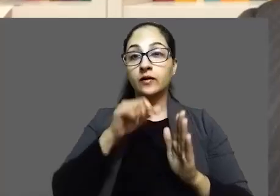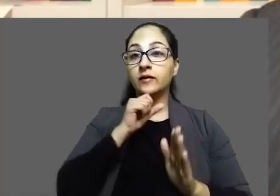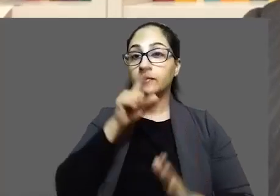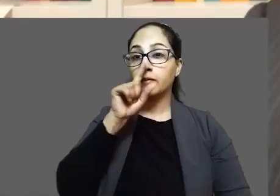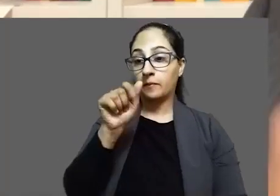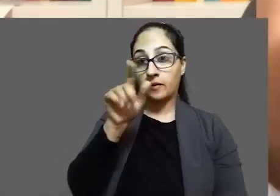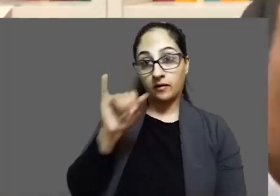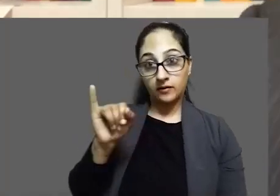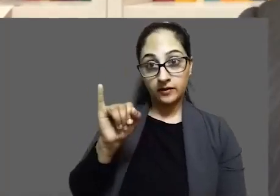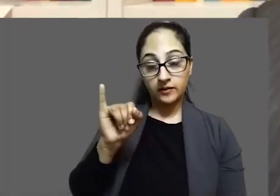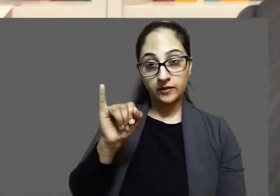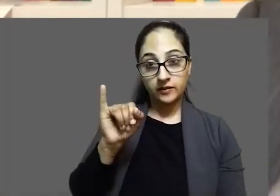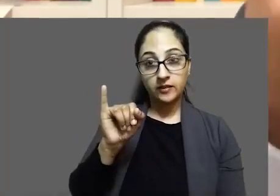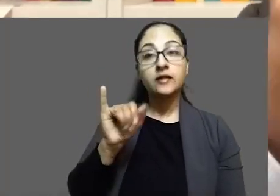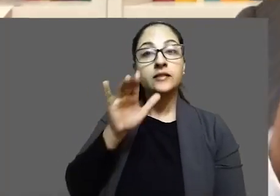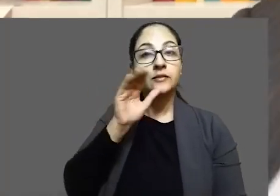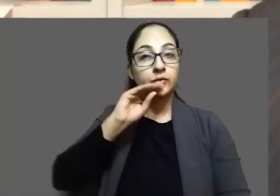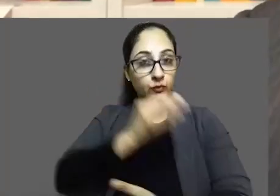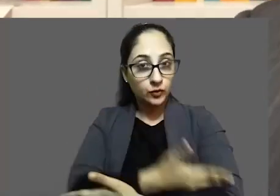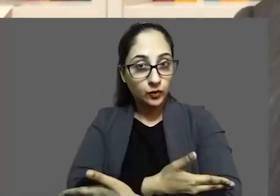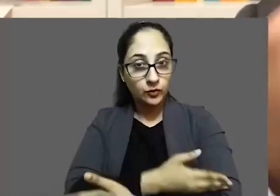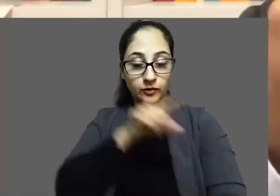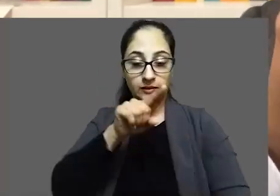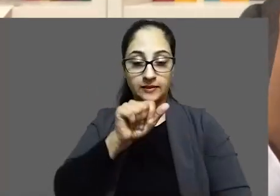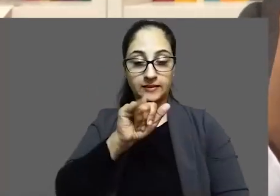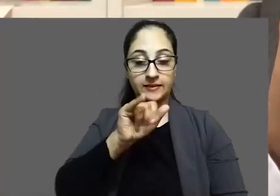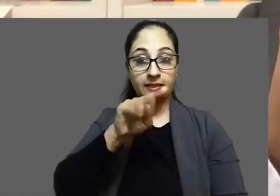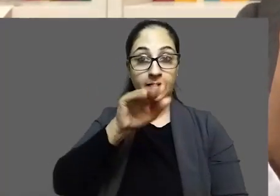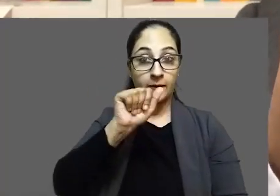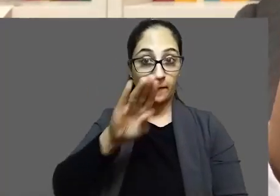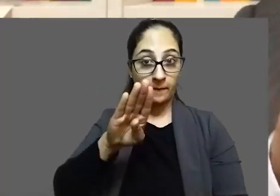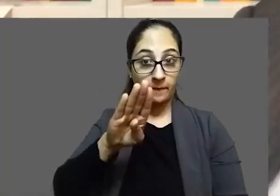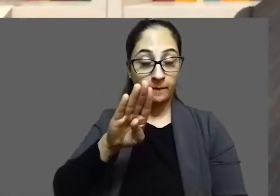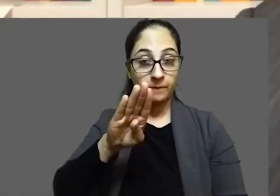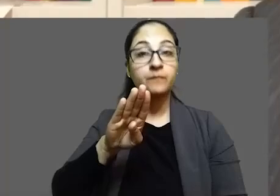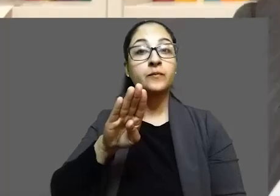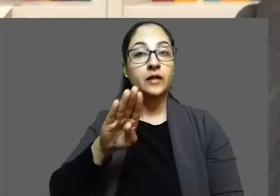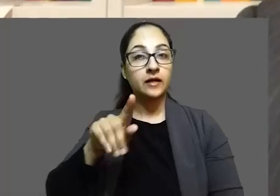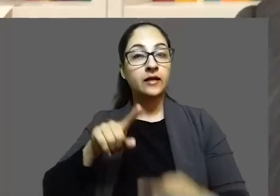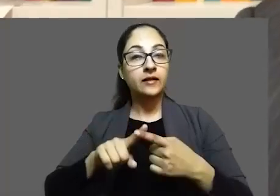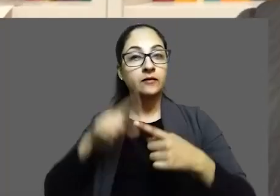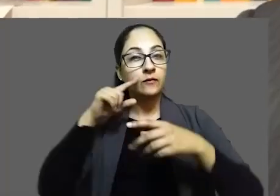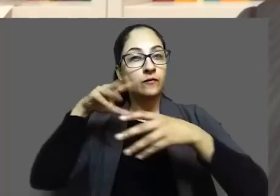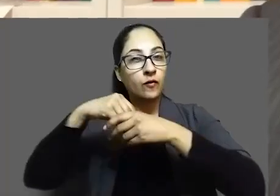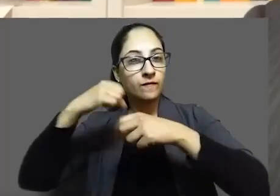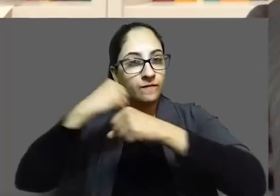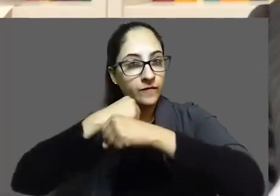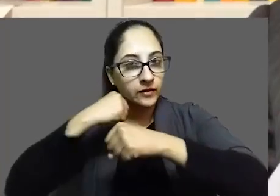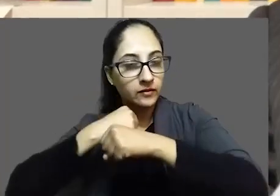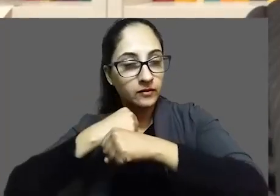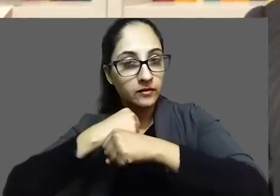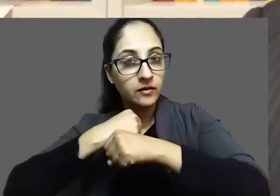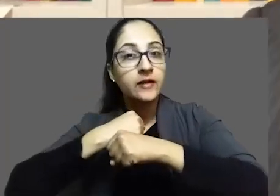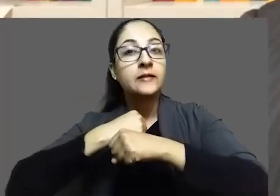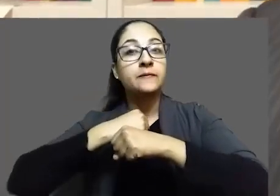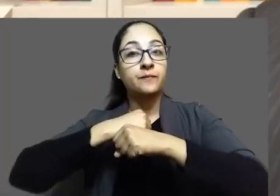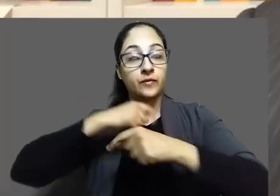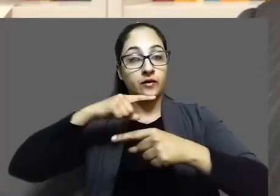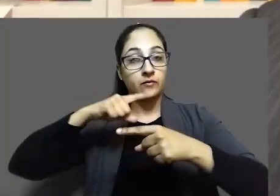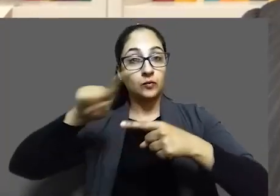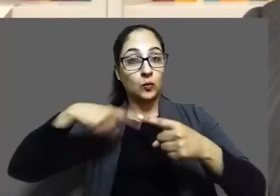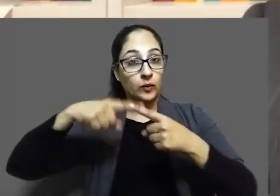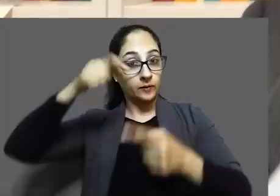Imam Hussein. She stands there and curses him to say that he has not succeeded, that he will be damned